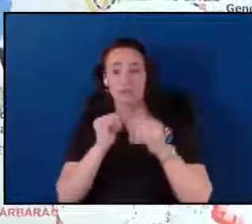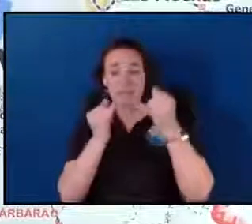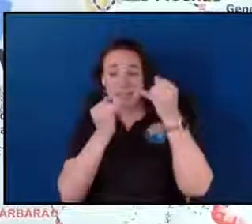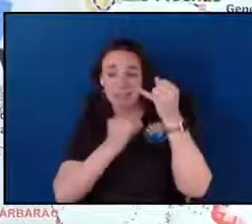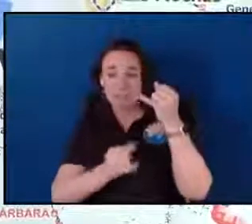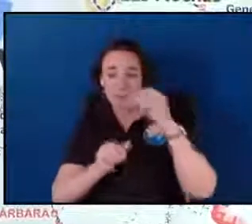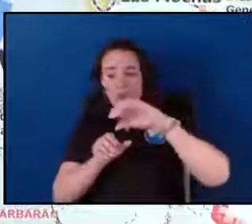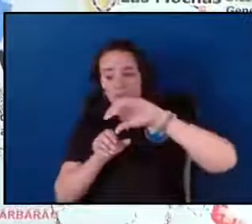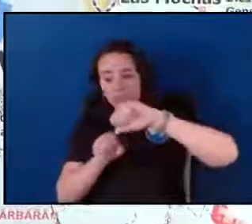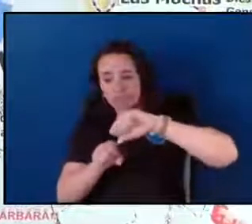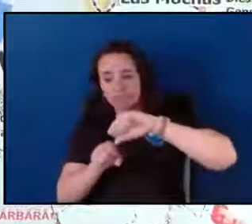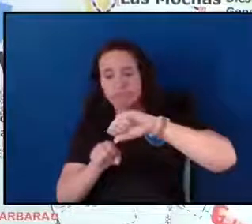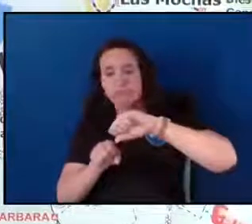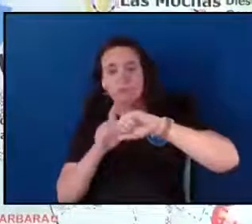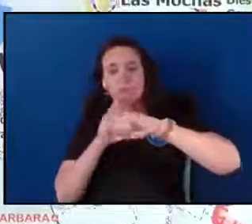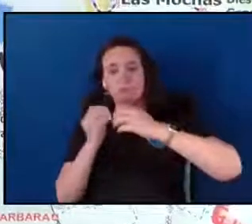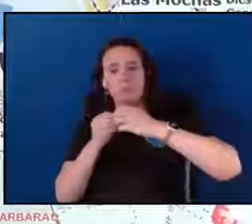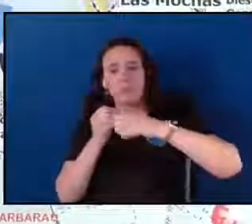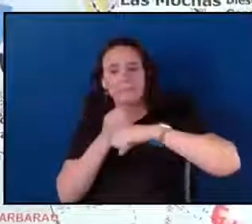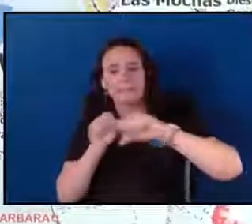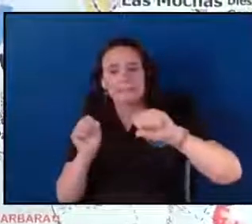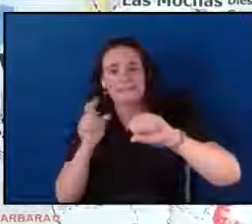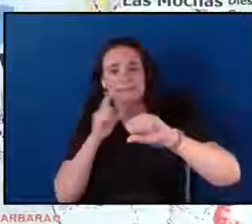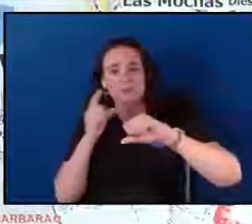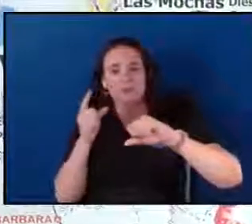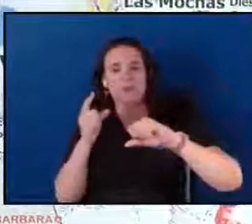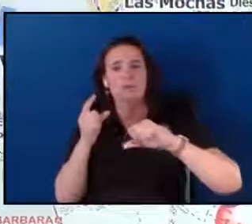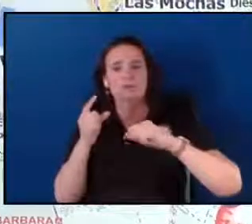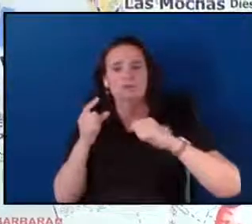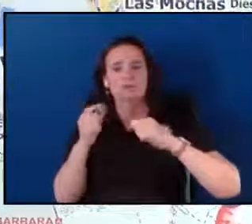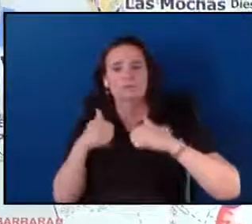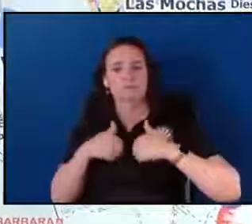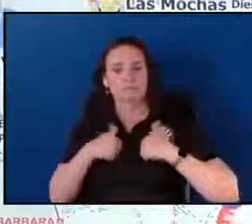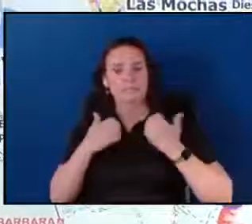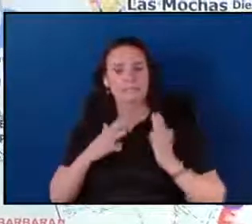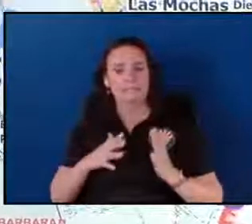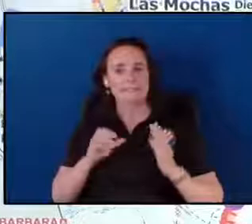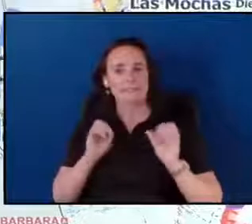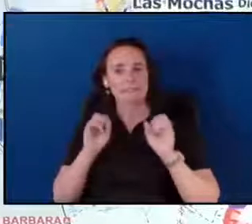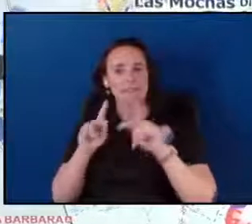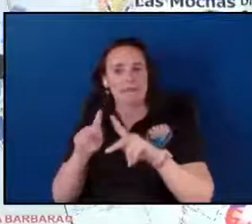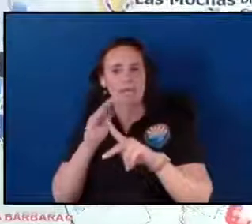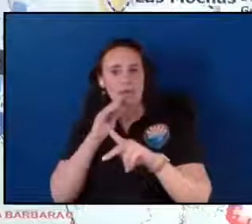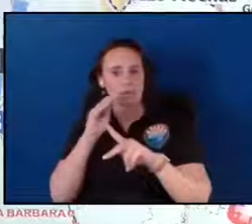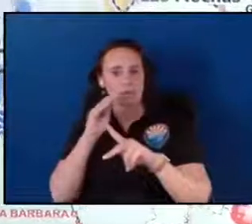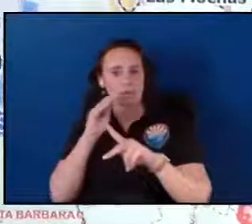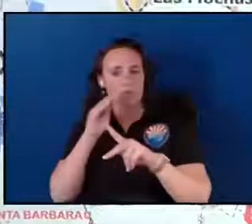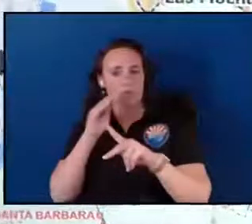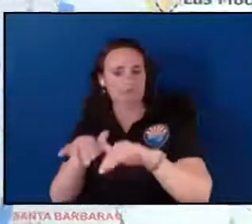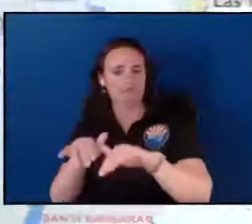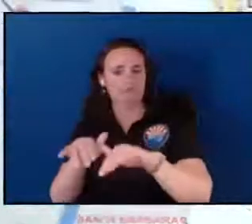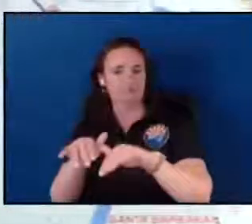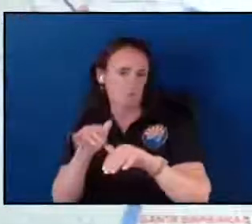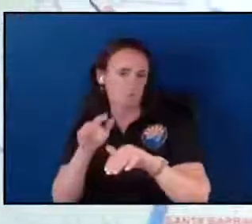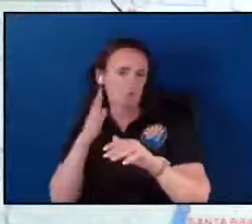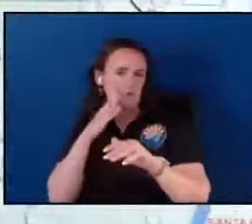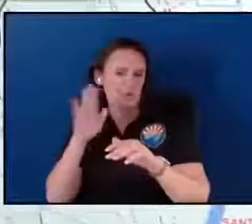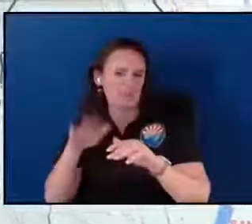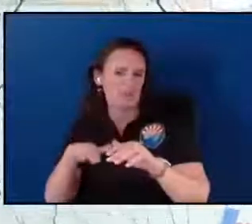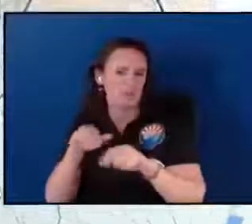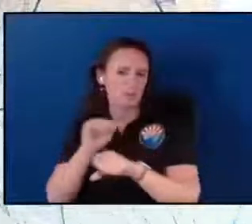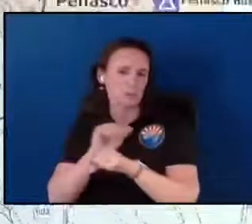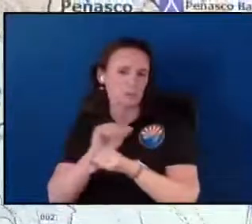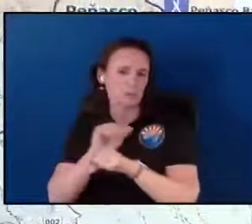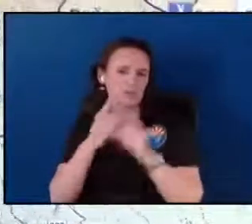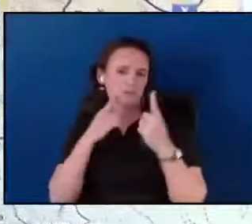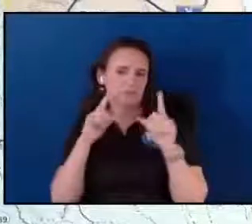the residents to return to the area. And we know that, and we're working to accomplish that. All right, going back out to the